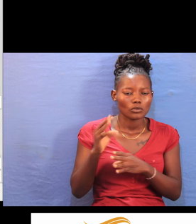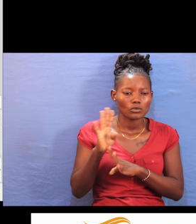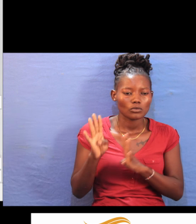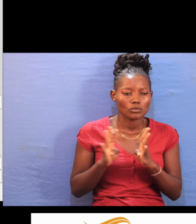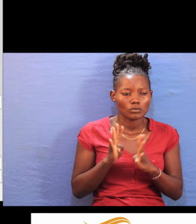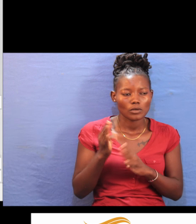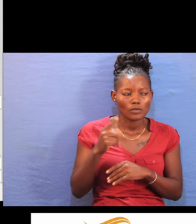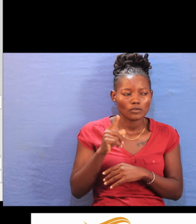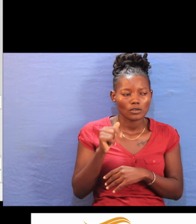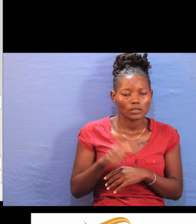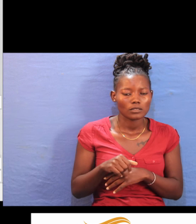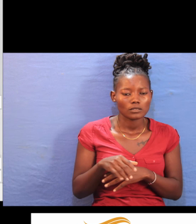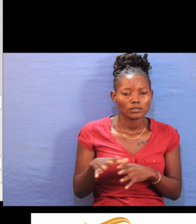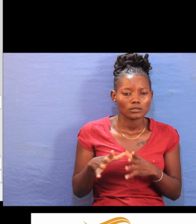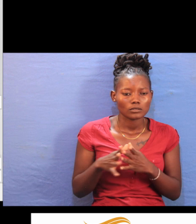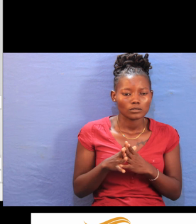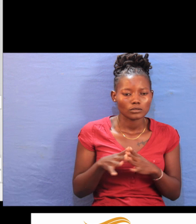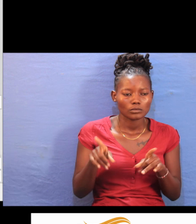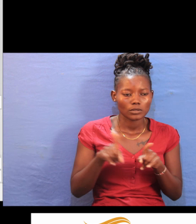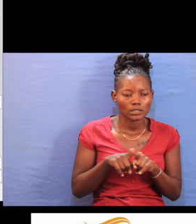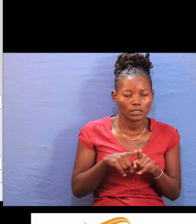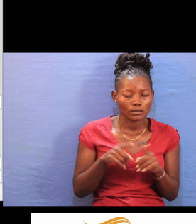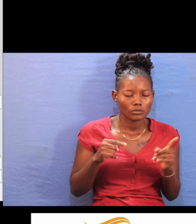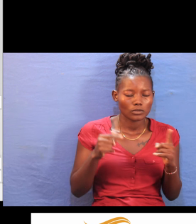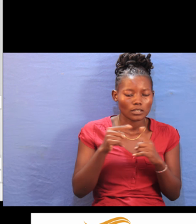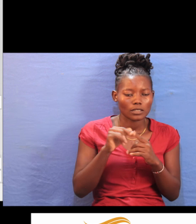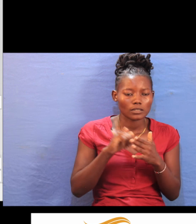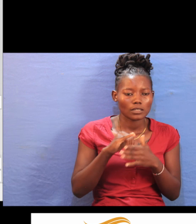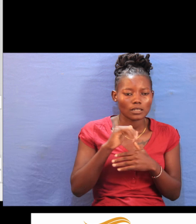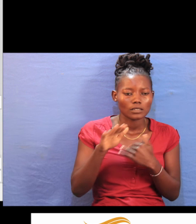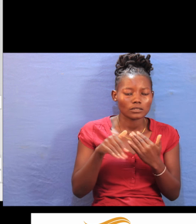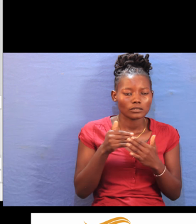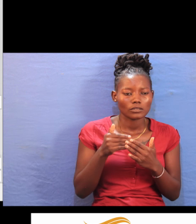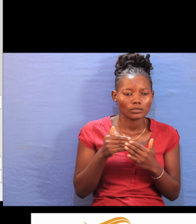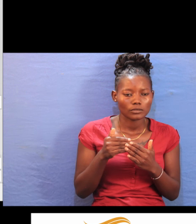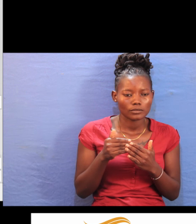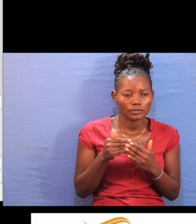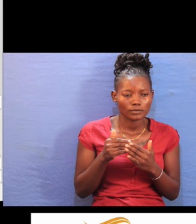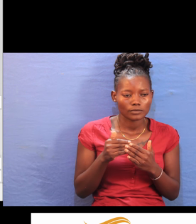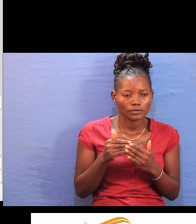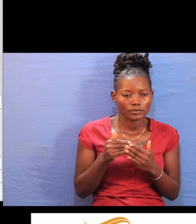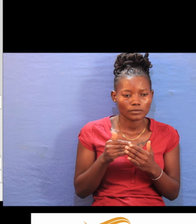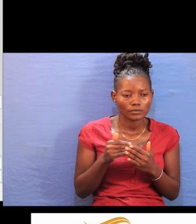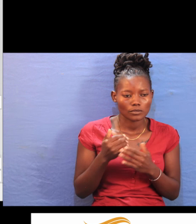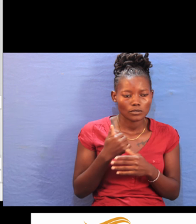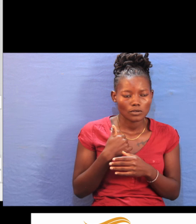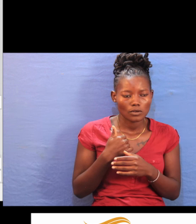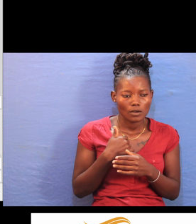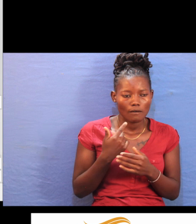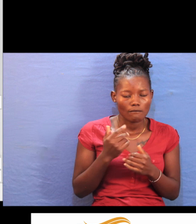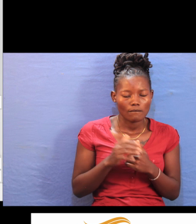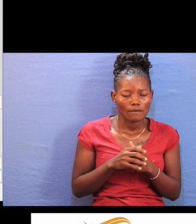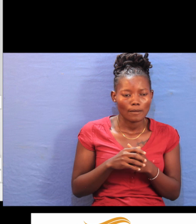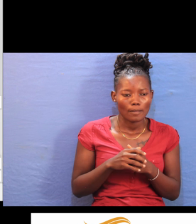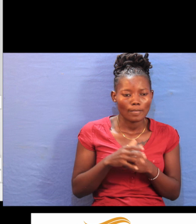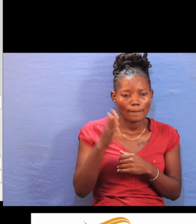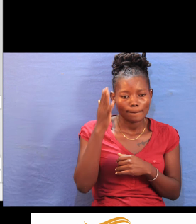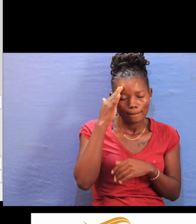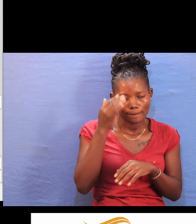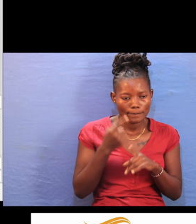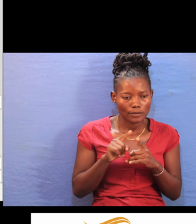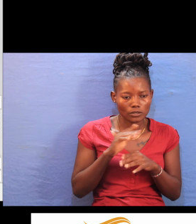They don't want to train hard. They don't want to be in the gym. They miss days. So I always push that athletes, that